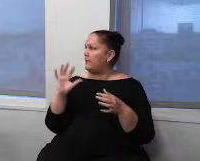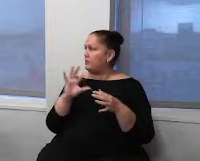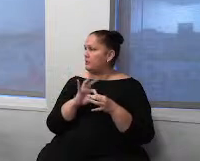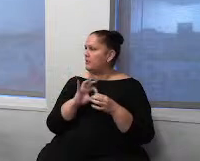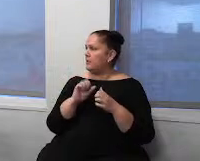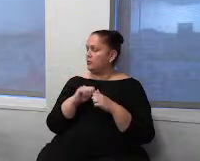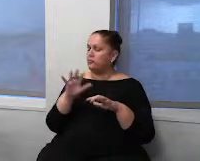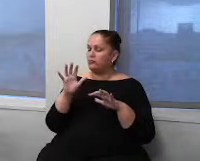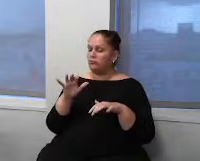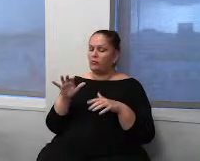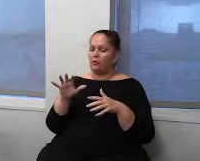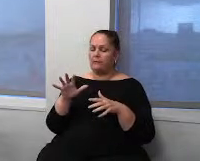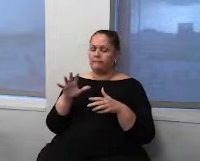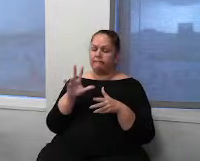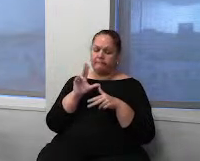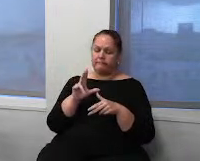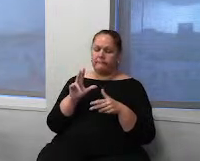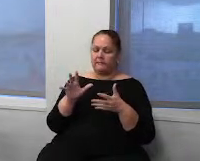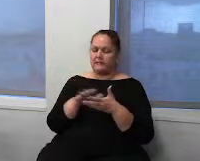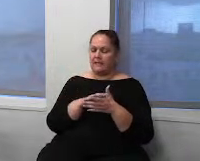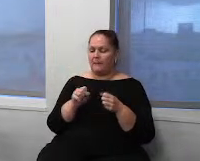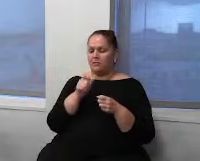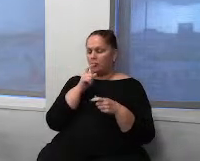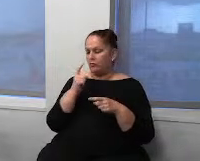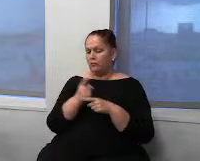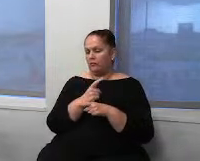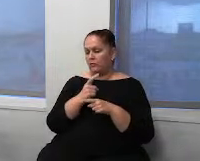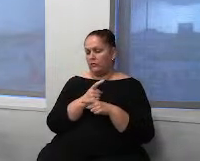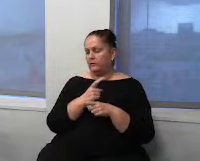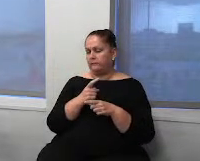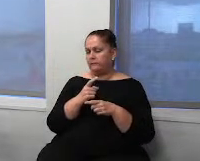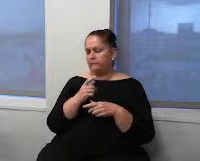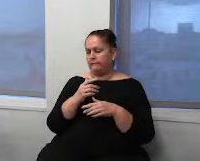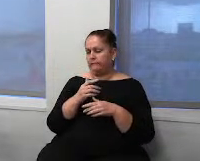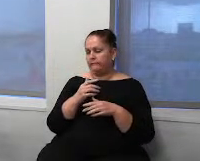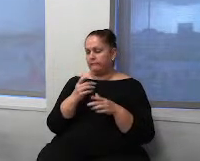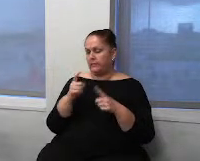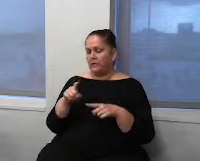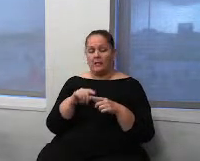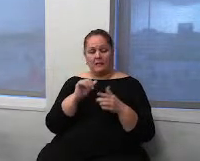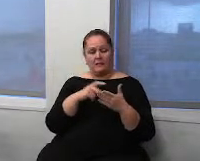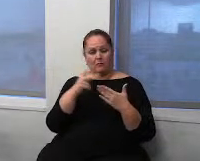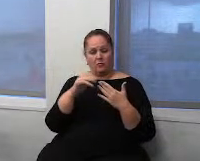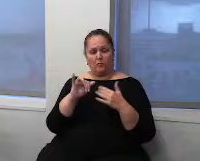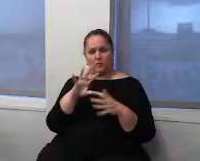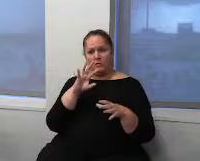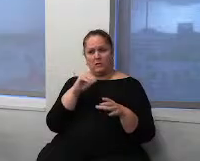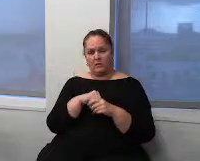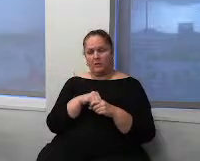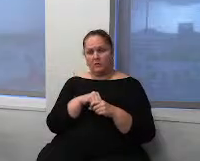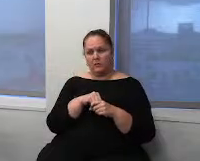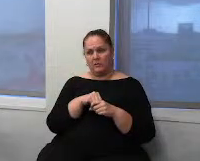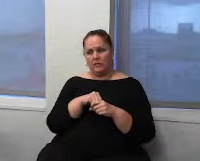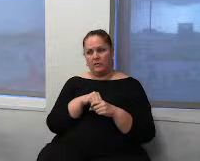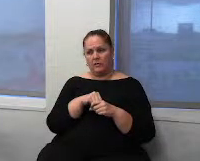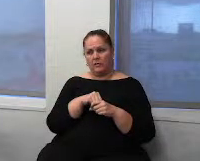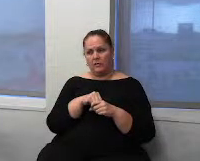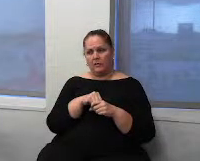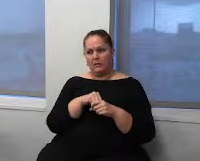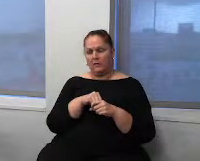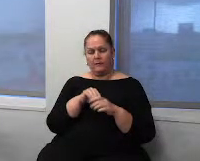Yes, would be associated with storm damage or through regular course. And that program also